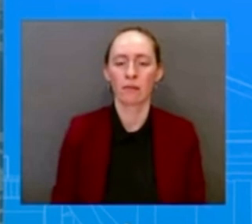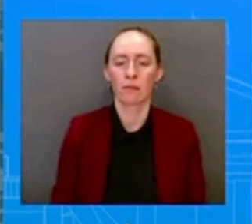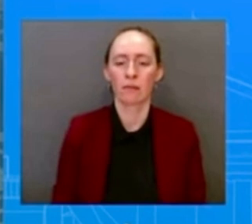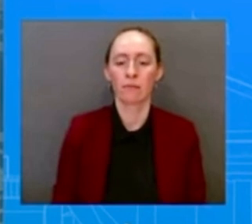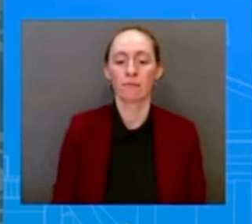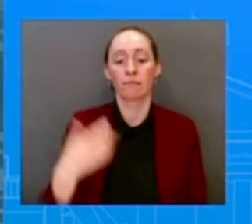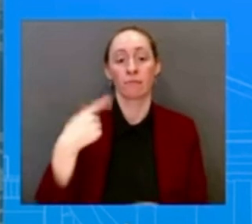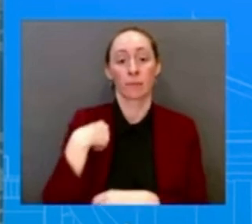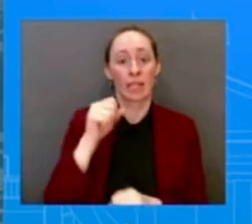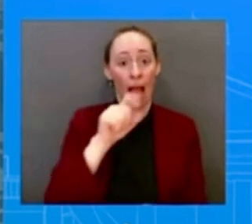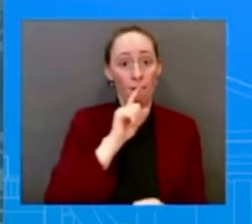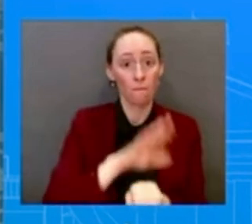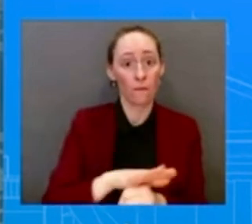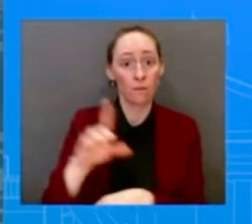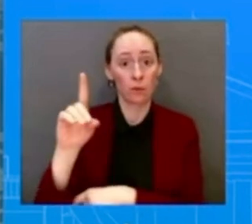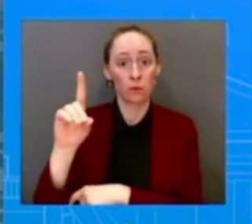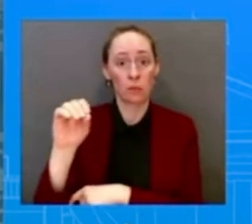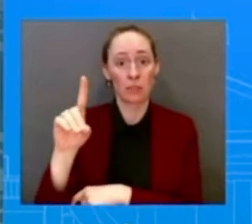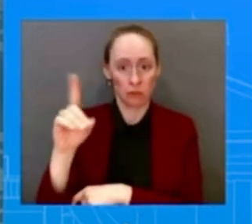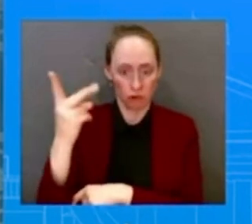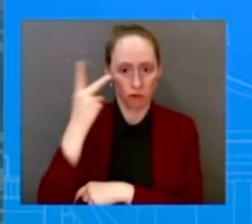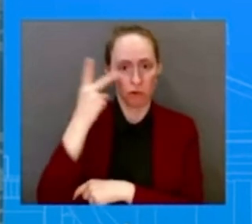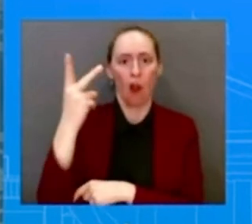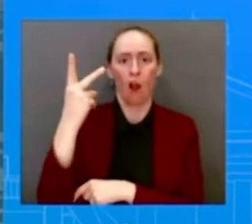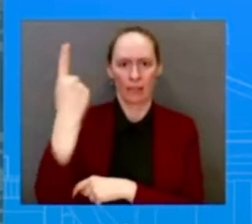last 24 hours.